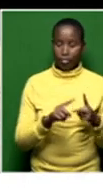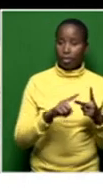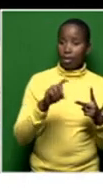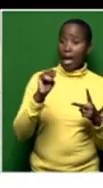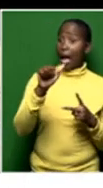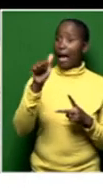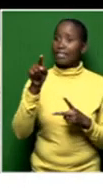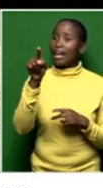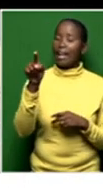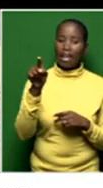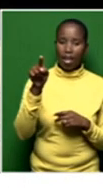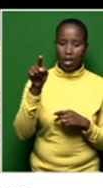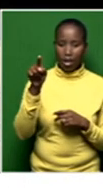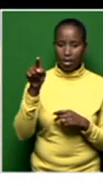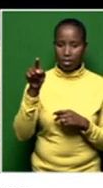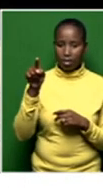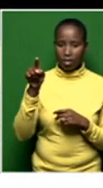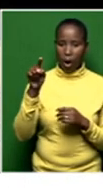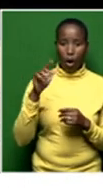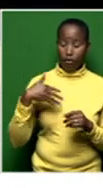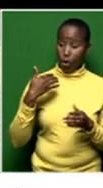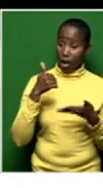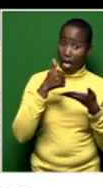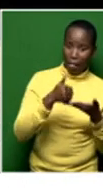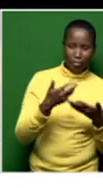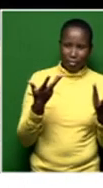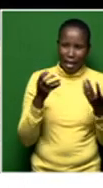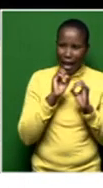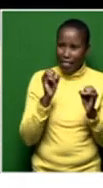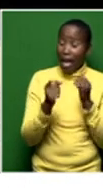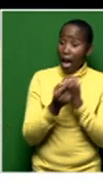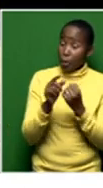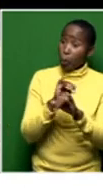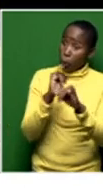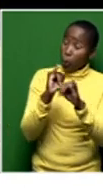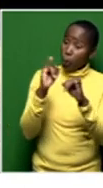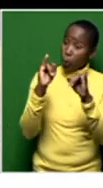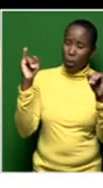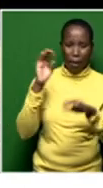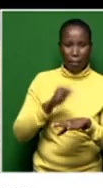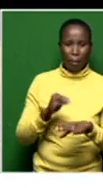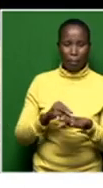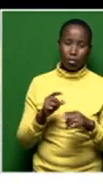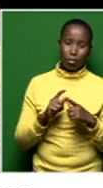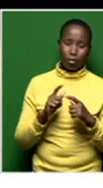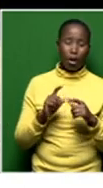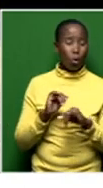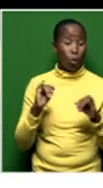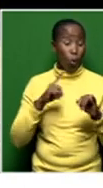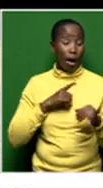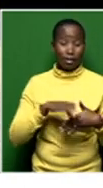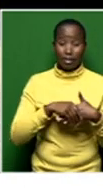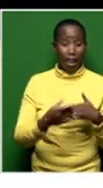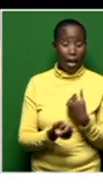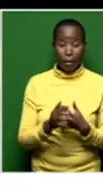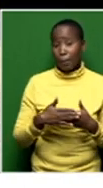nowhere any close to seeing the glory days that it used to be. I mean, it just looks further and further away as long as this deal doesn't go through,